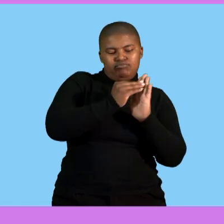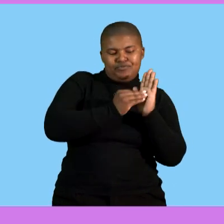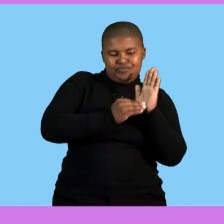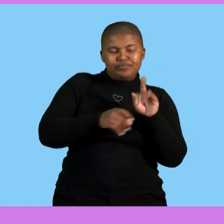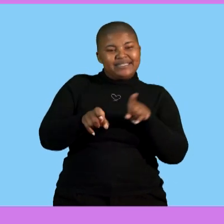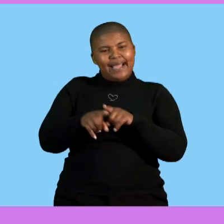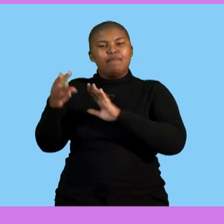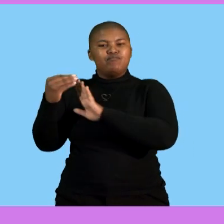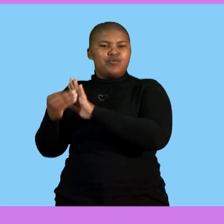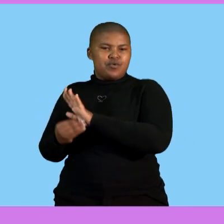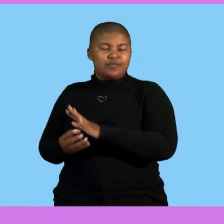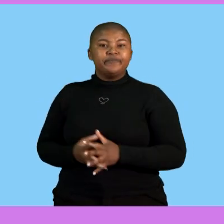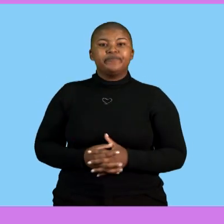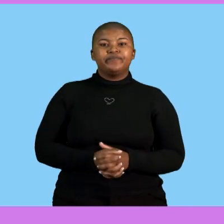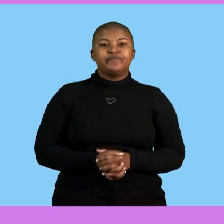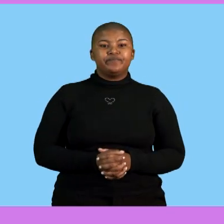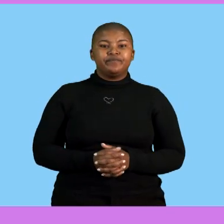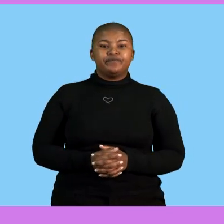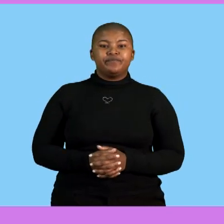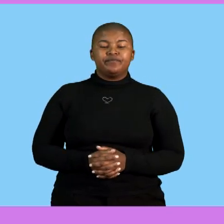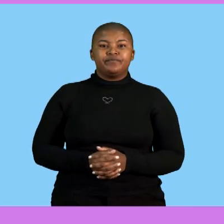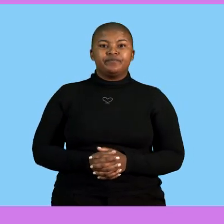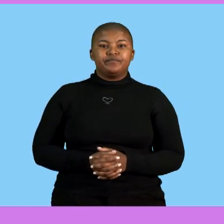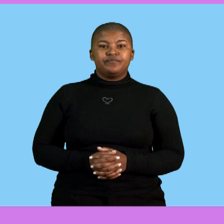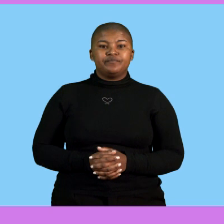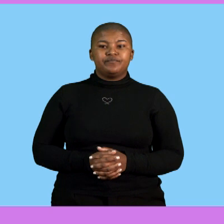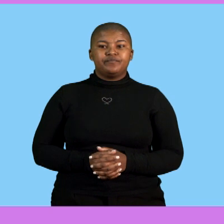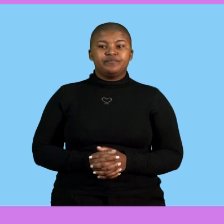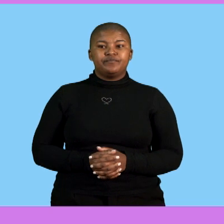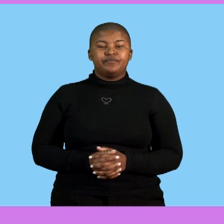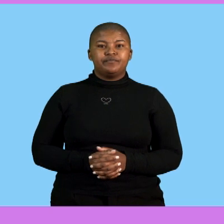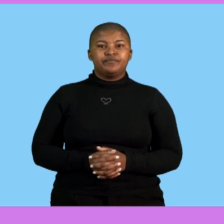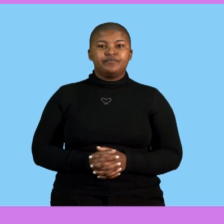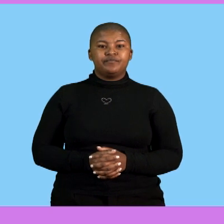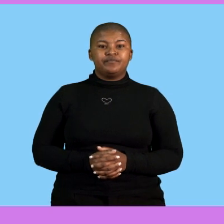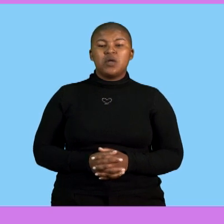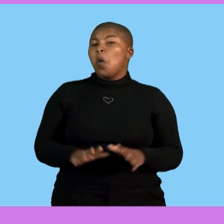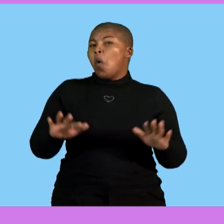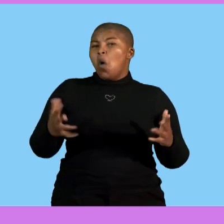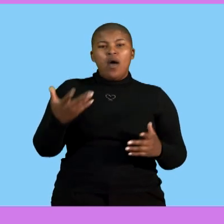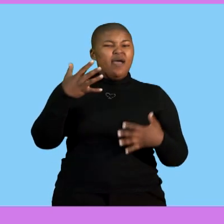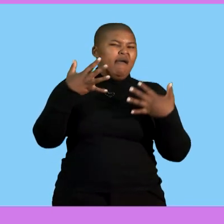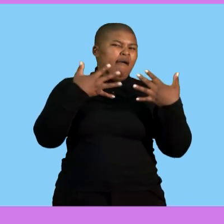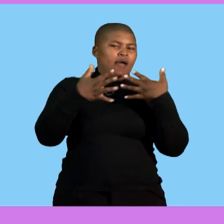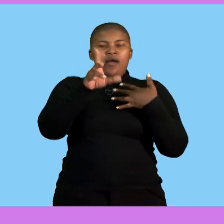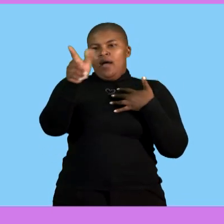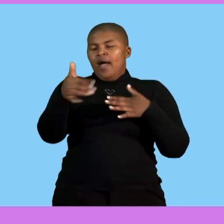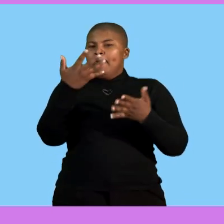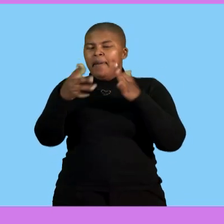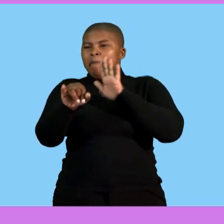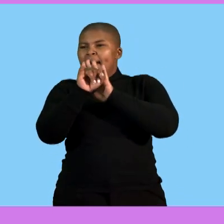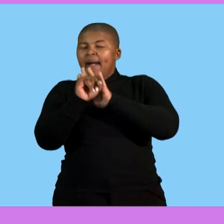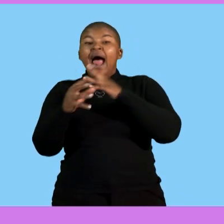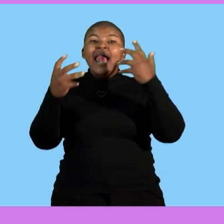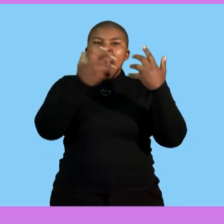documents and records. Could be documents or it could be records or any other instrument